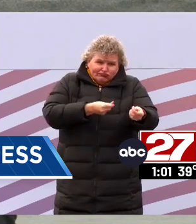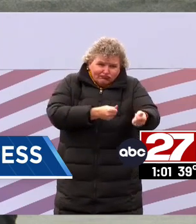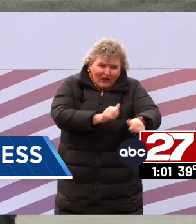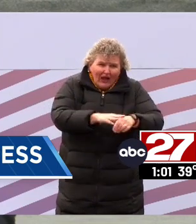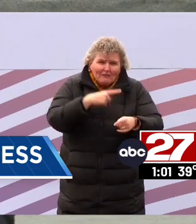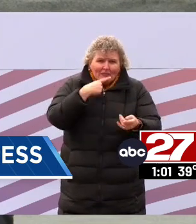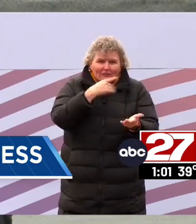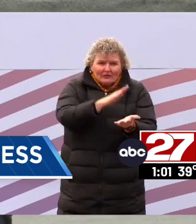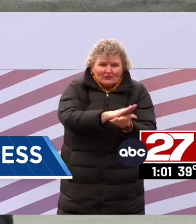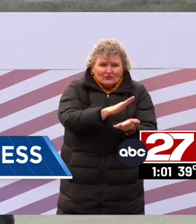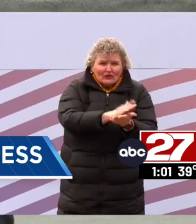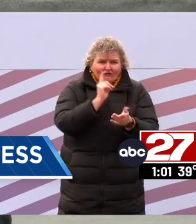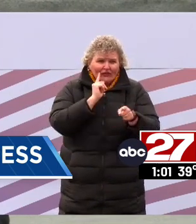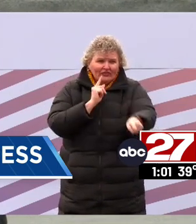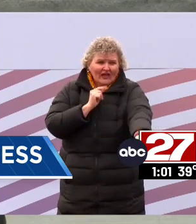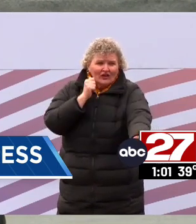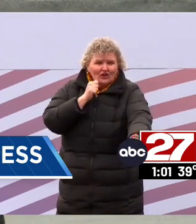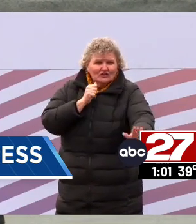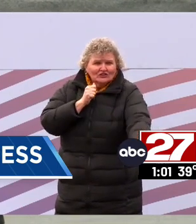shot.